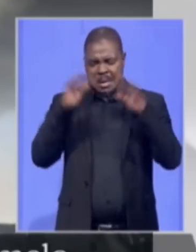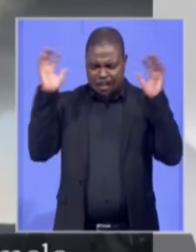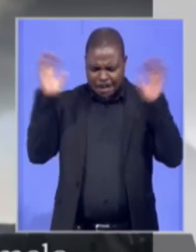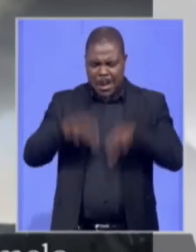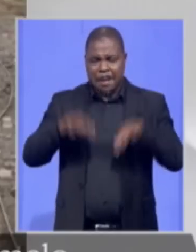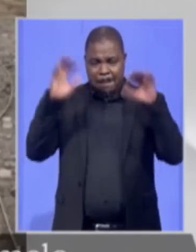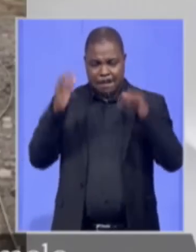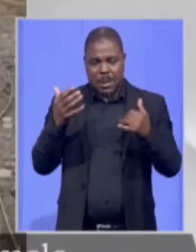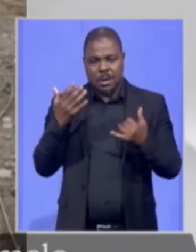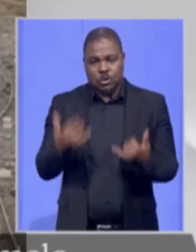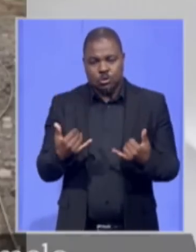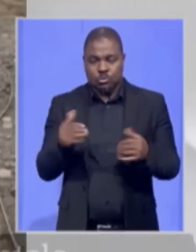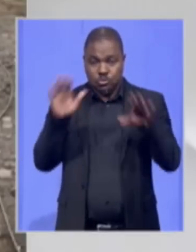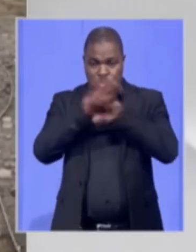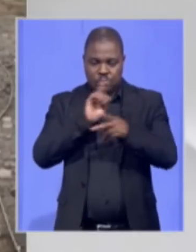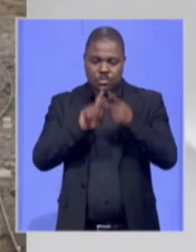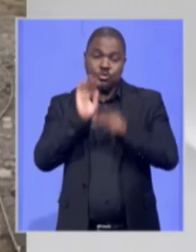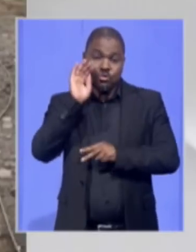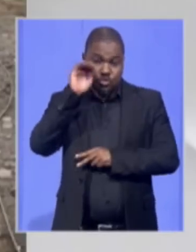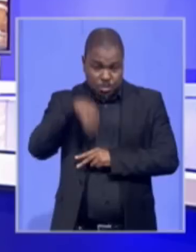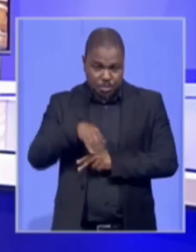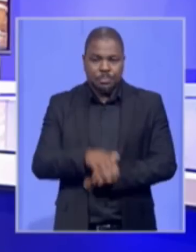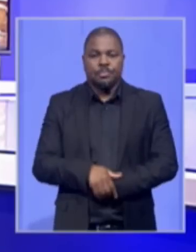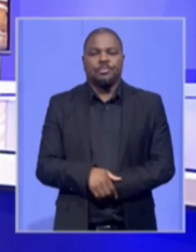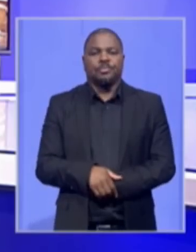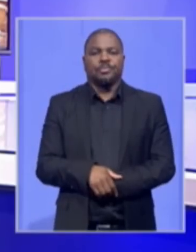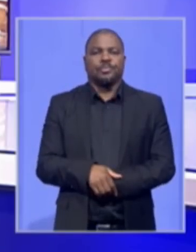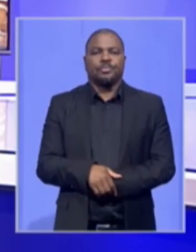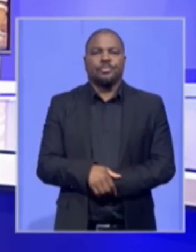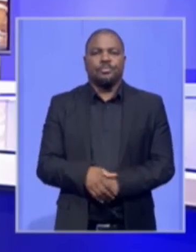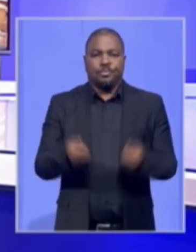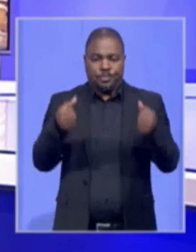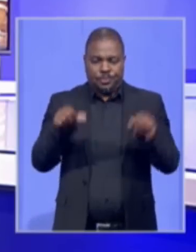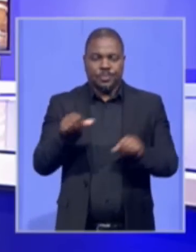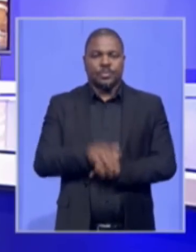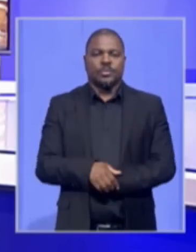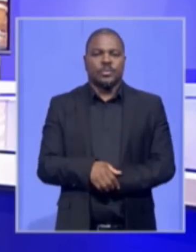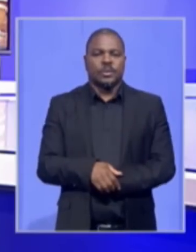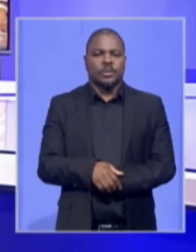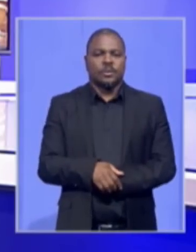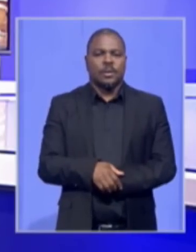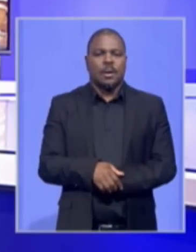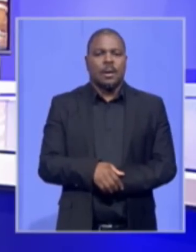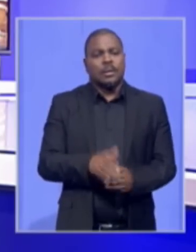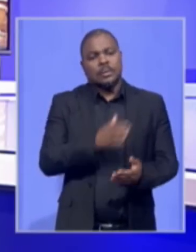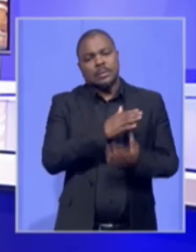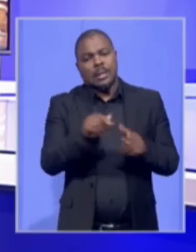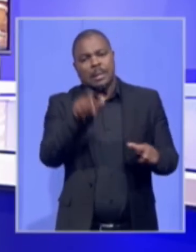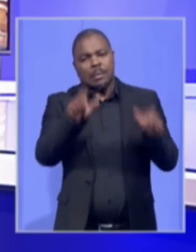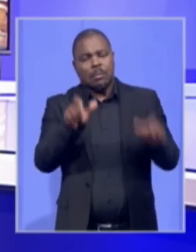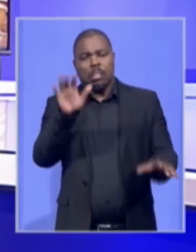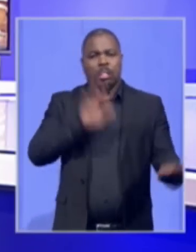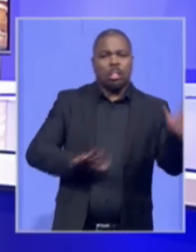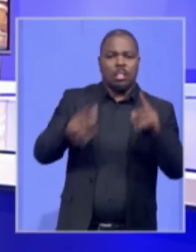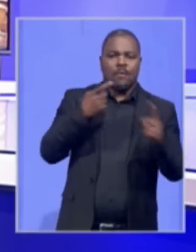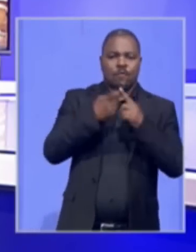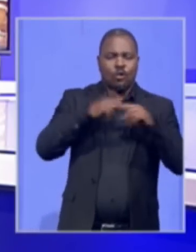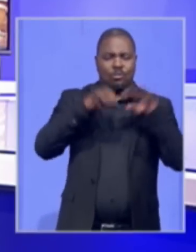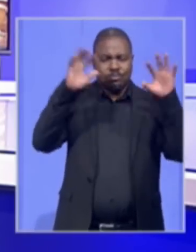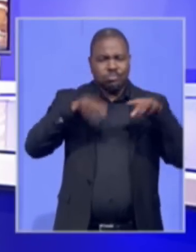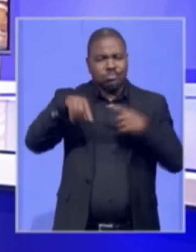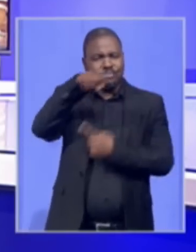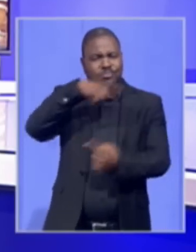bošegong bja lehono le go sasa. Ka go le lengwe batšwa sehlabelo ba bangwe bao ba amilwego ke ledimo le